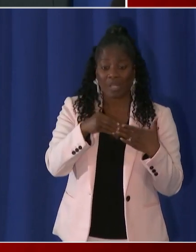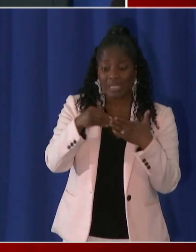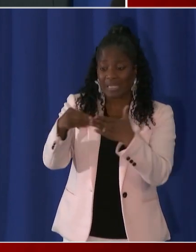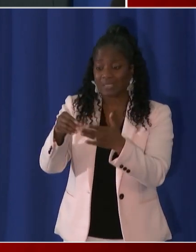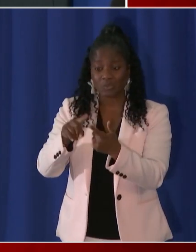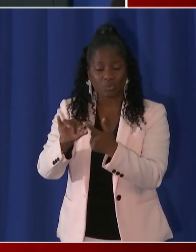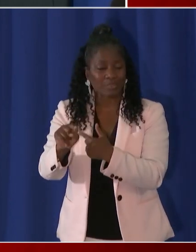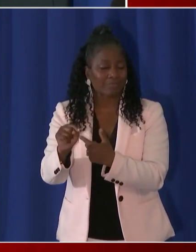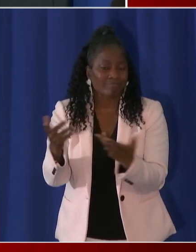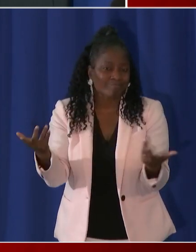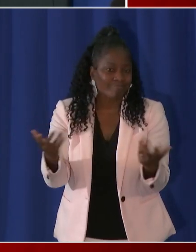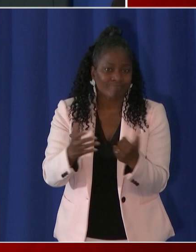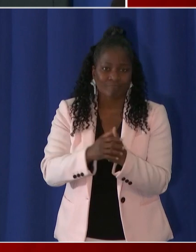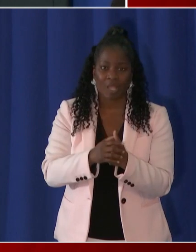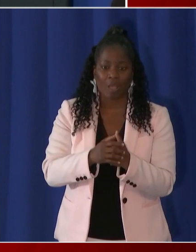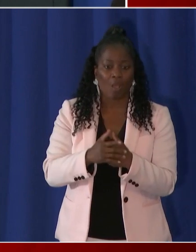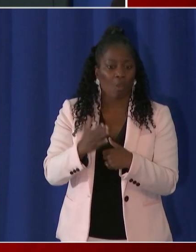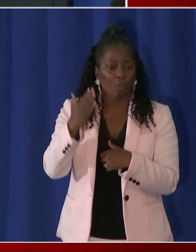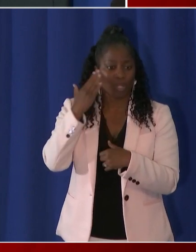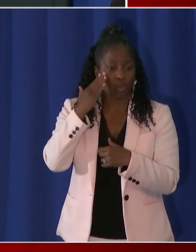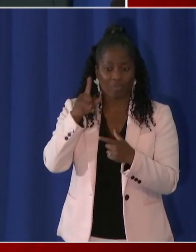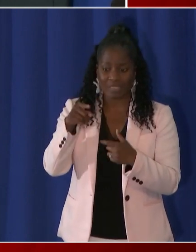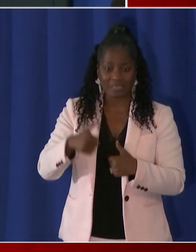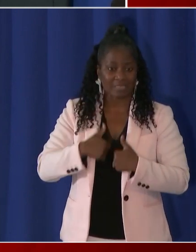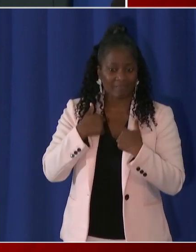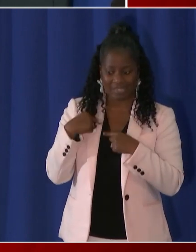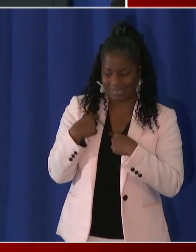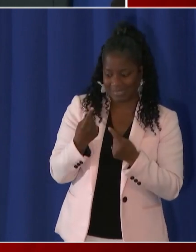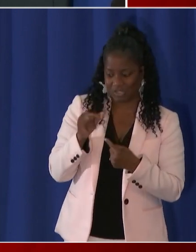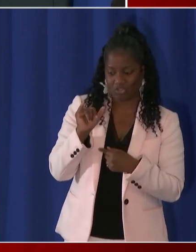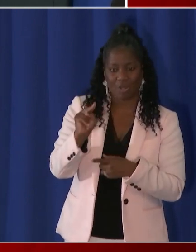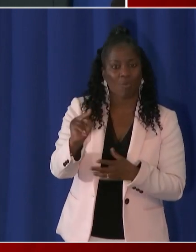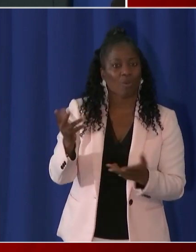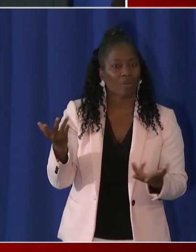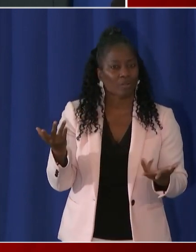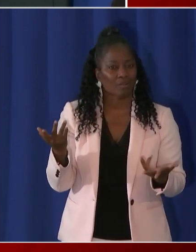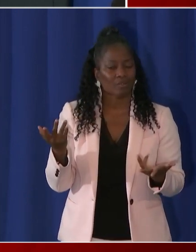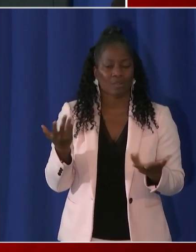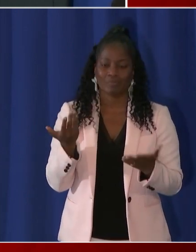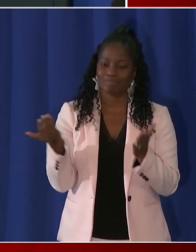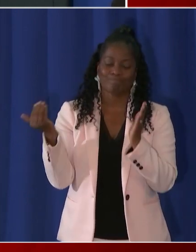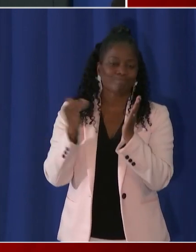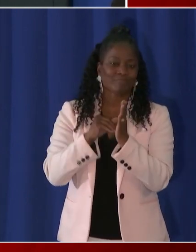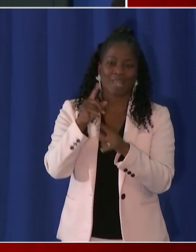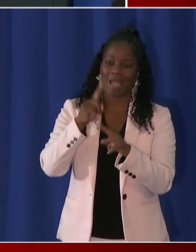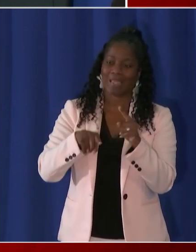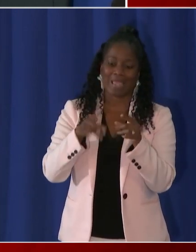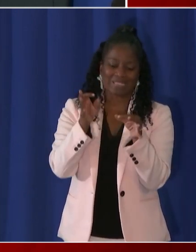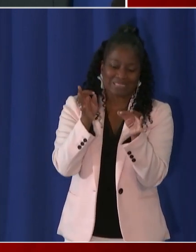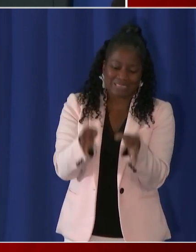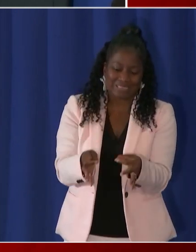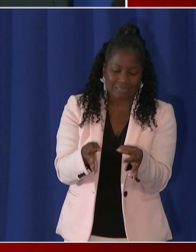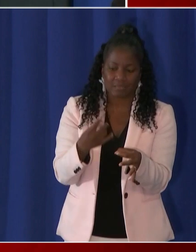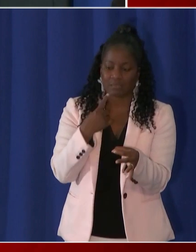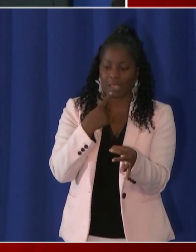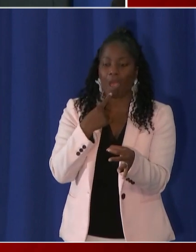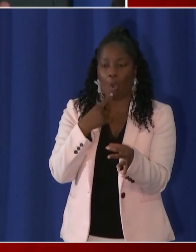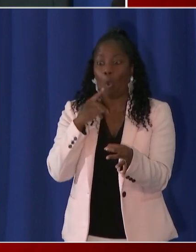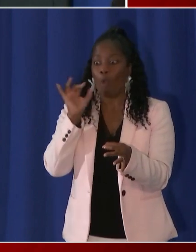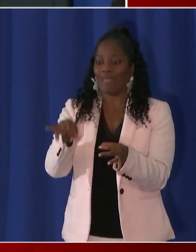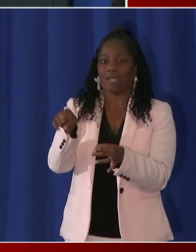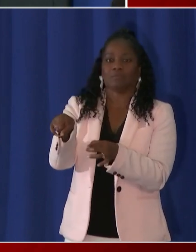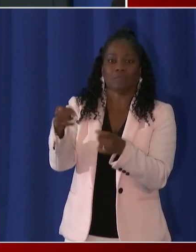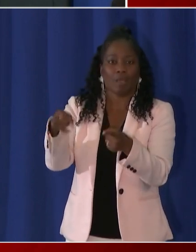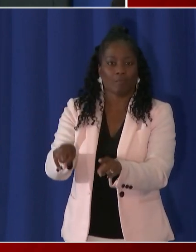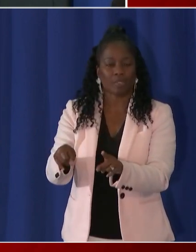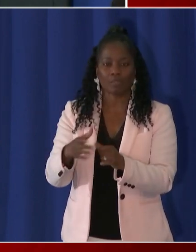lead us to it. We know that he's lived there only since January. But again, I can't definitively say that this is it. Maybe